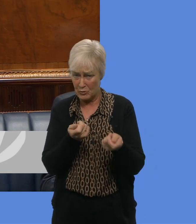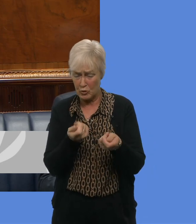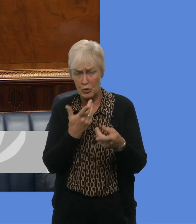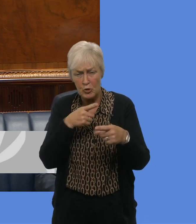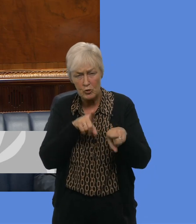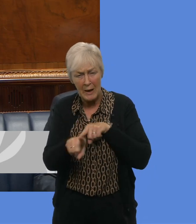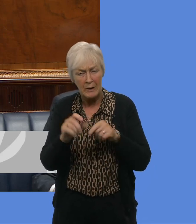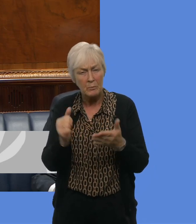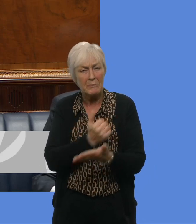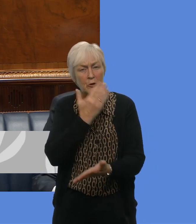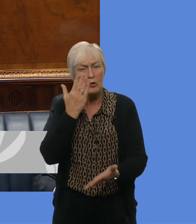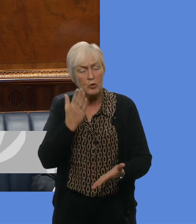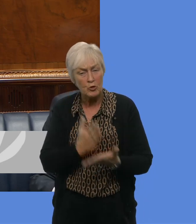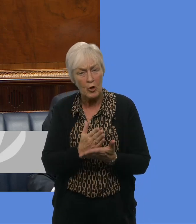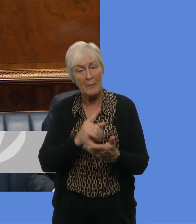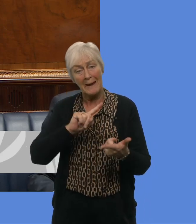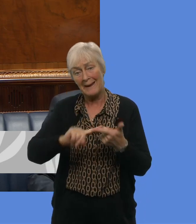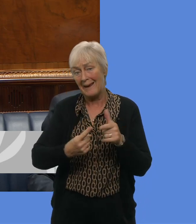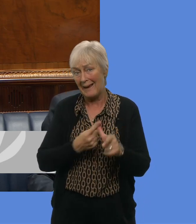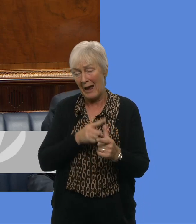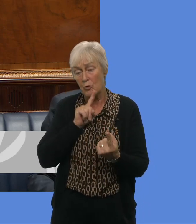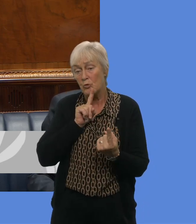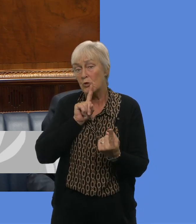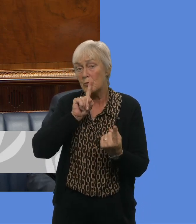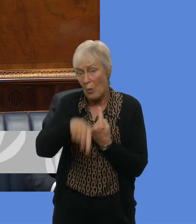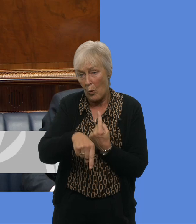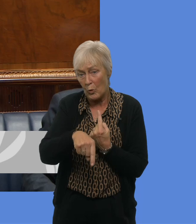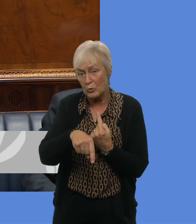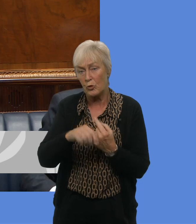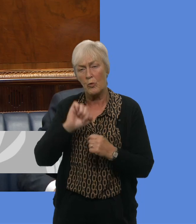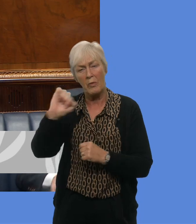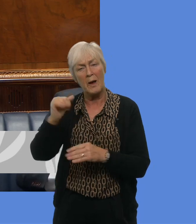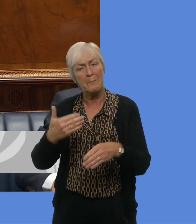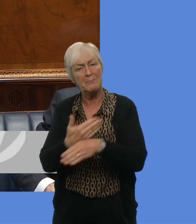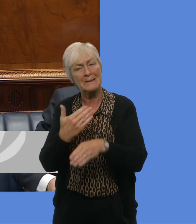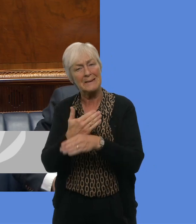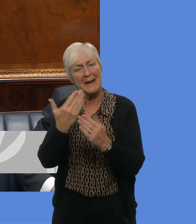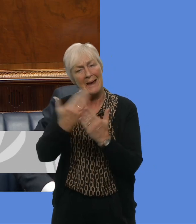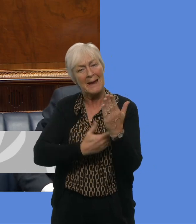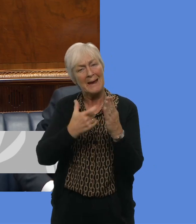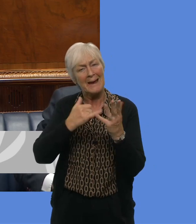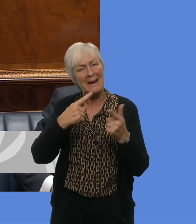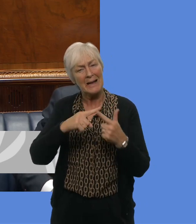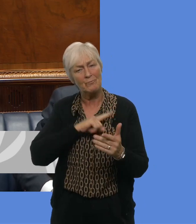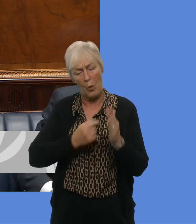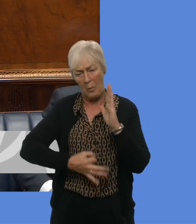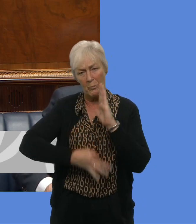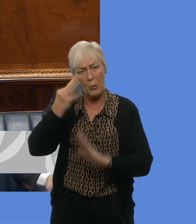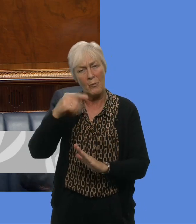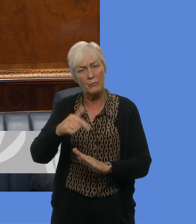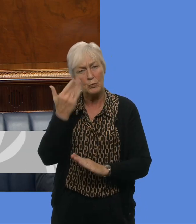try to ensure that the EA respond to the business cases for school enhancement programmes in a